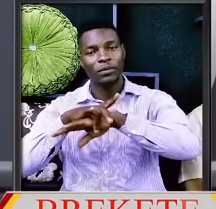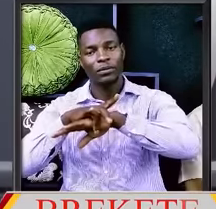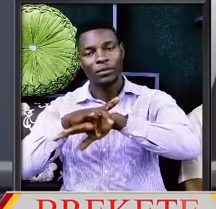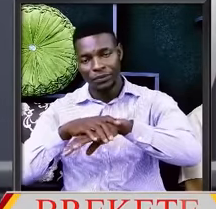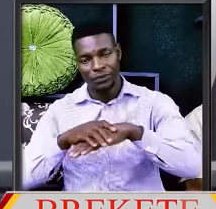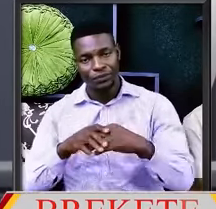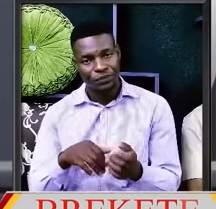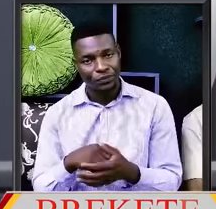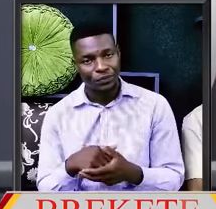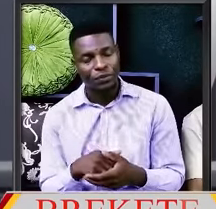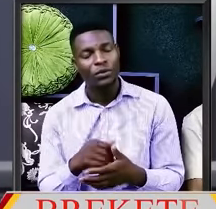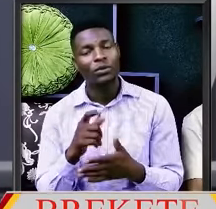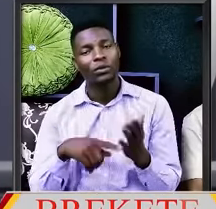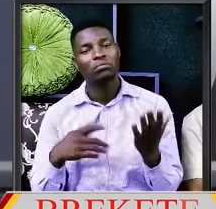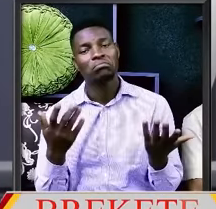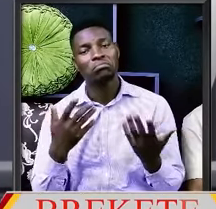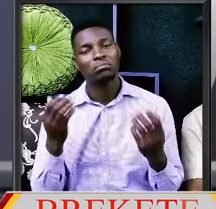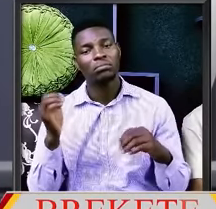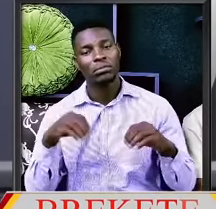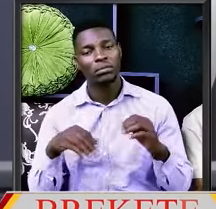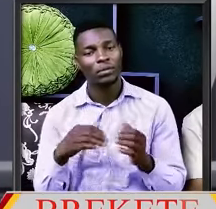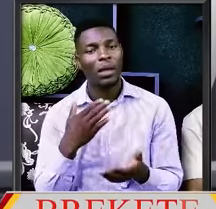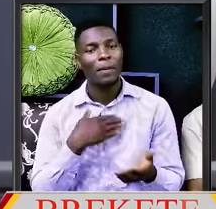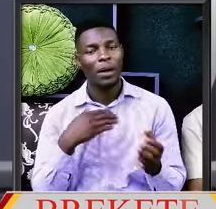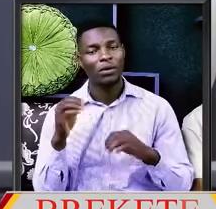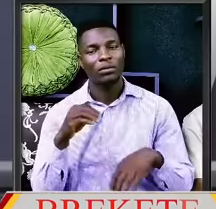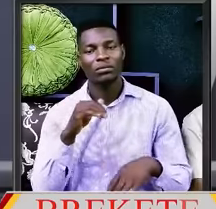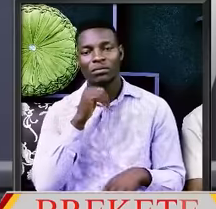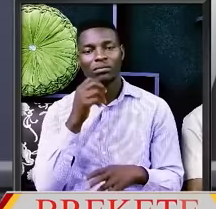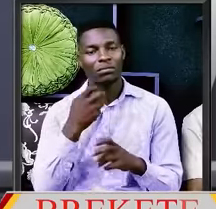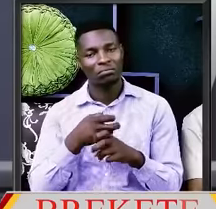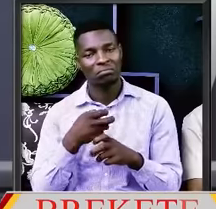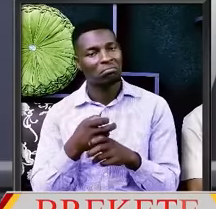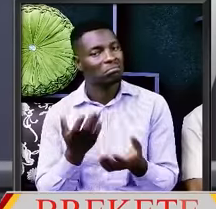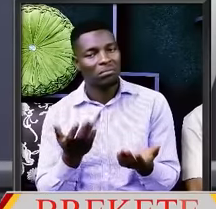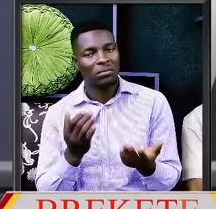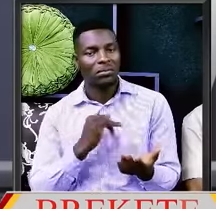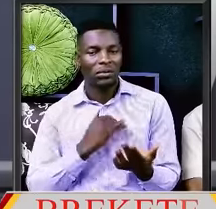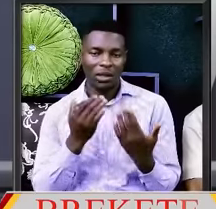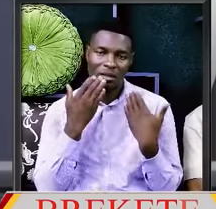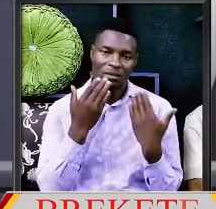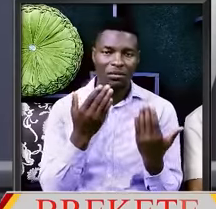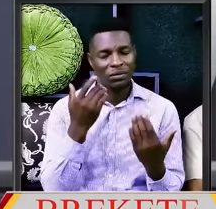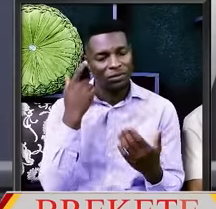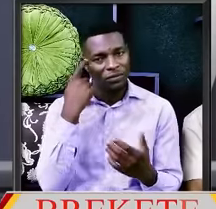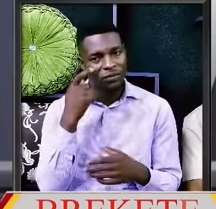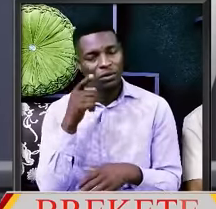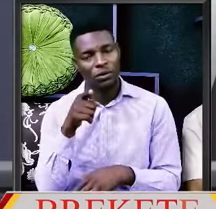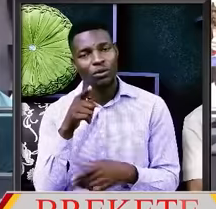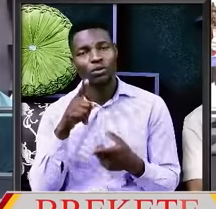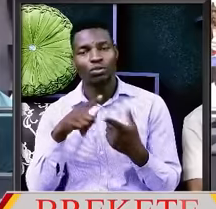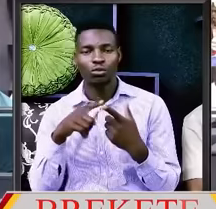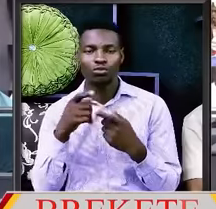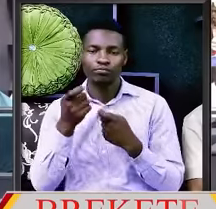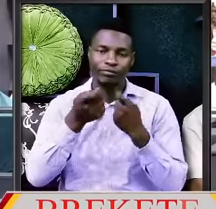Tessa? I contributed no hard. I'm very grateful for you trashing this Mohbad case.